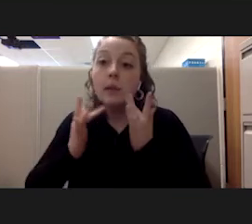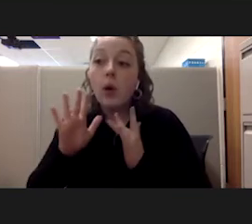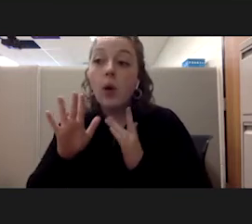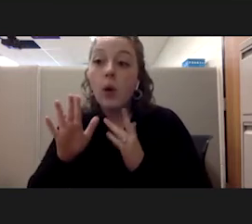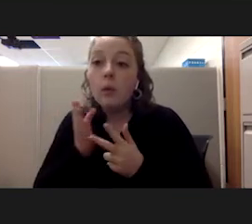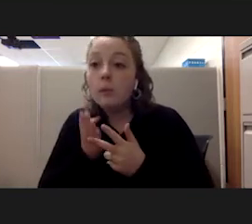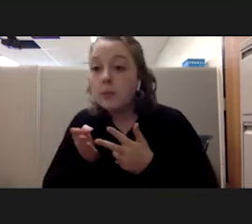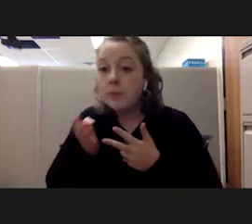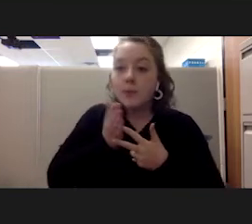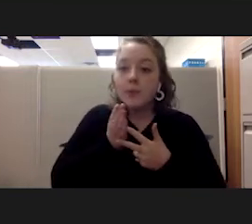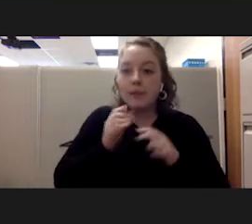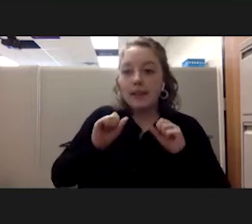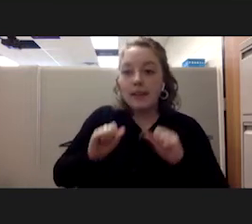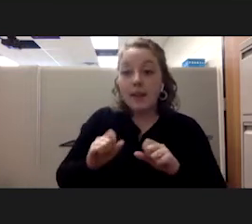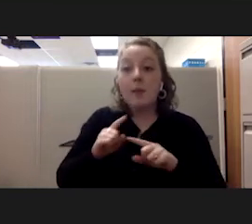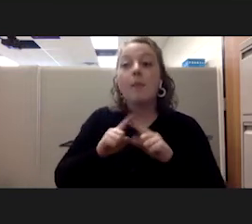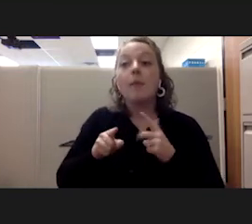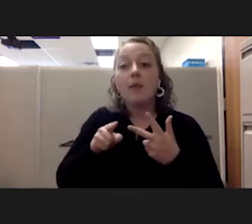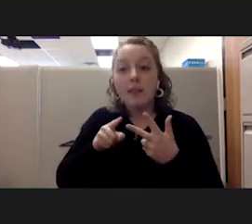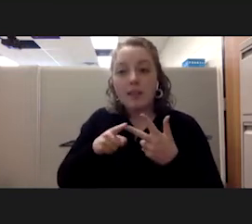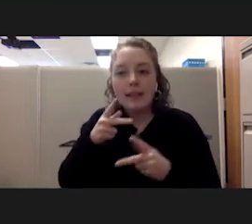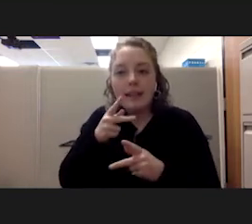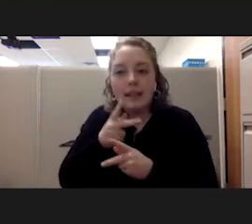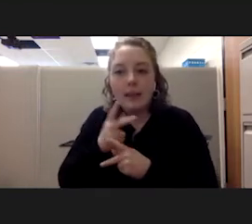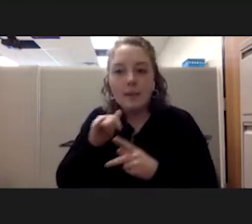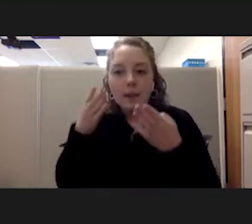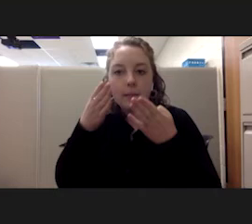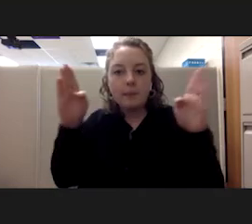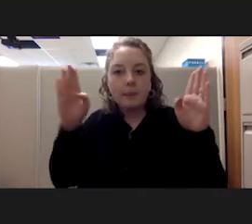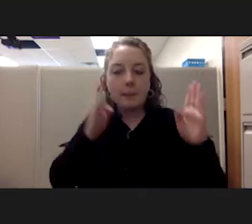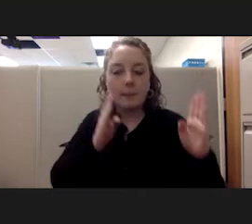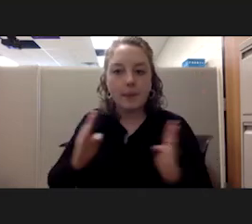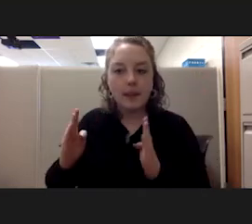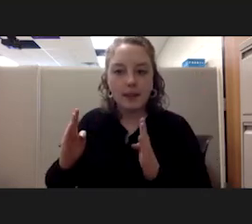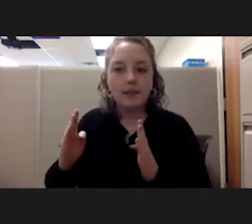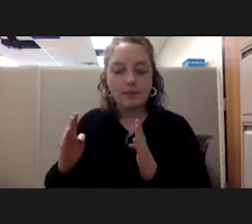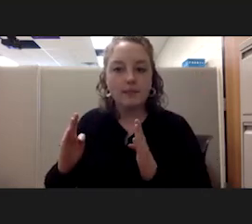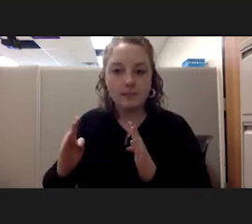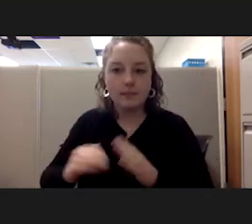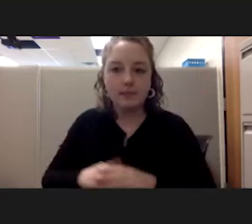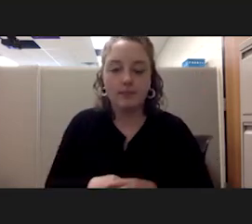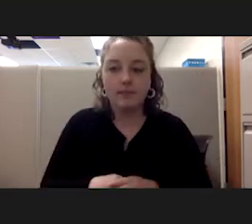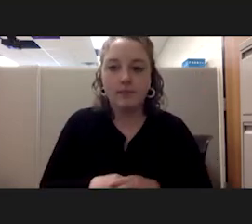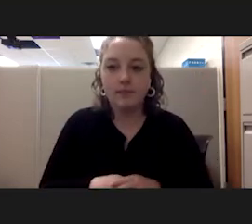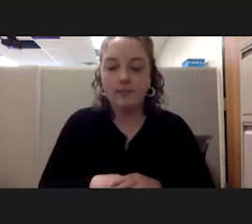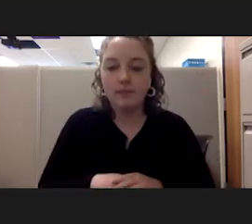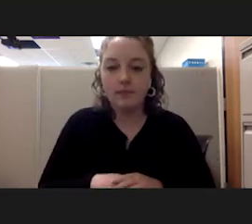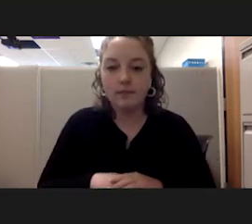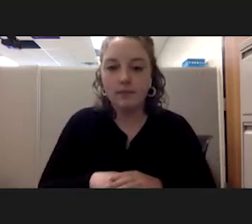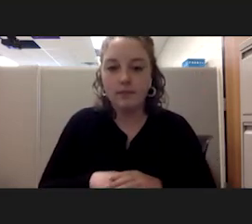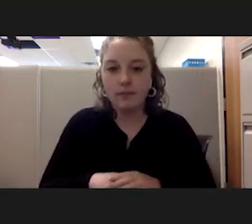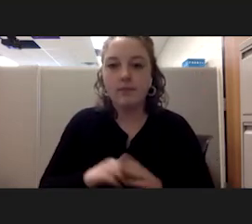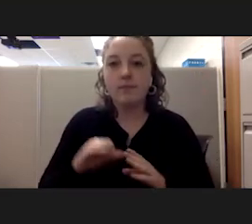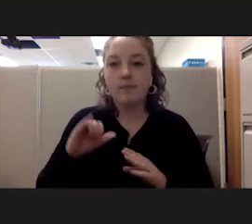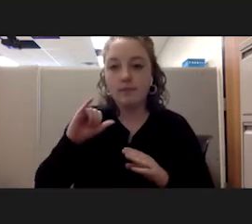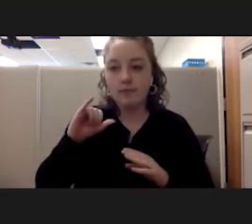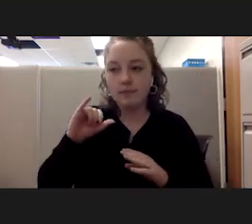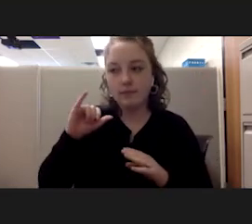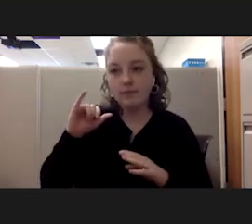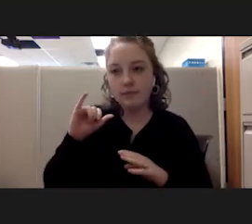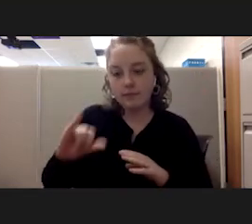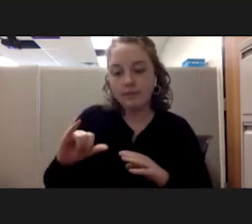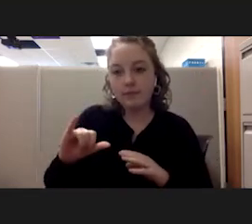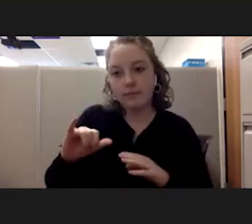to a phase in, at least we still have a master plan that would help us determine the kinds of spaces we would want